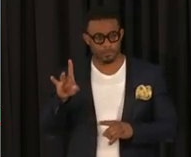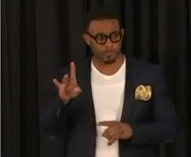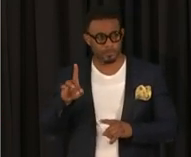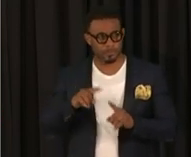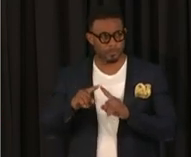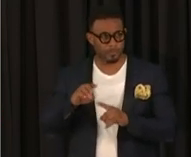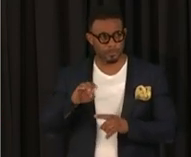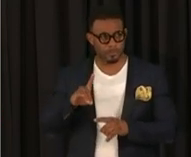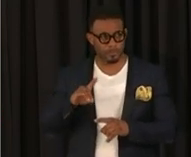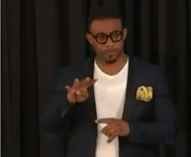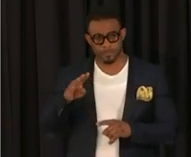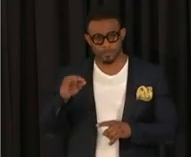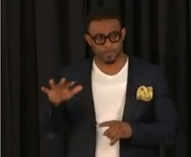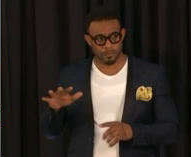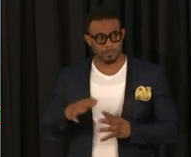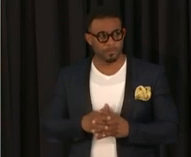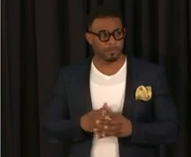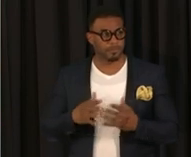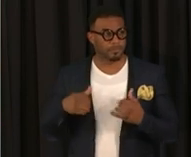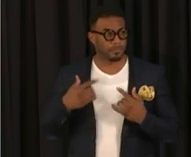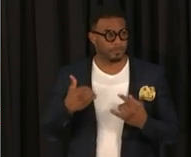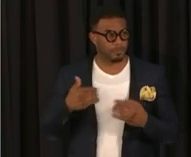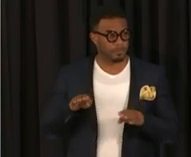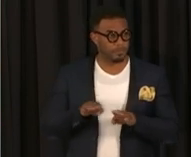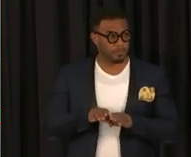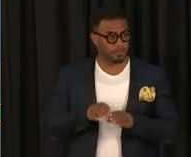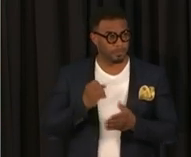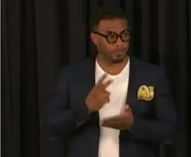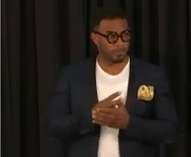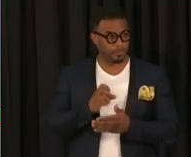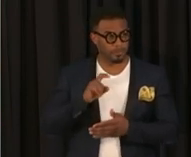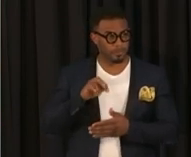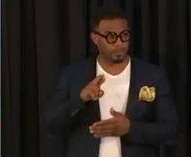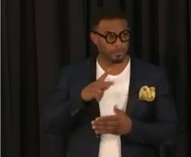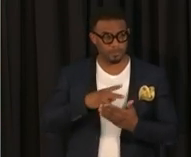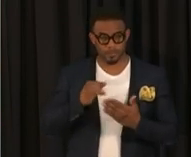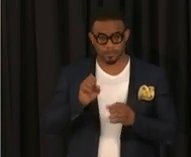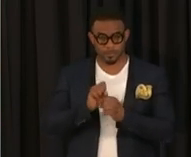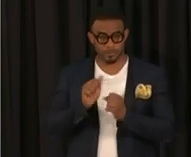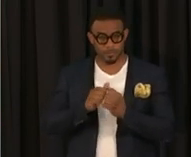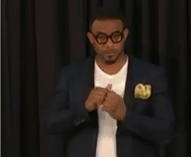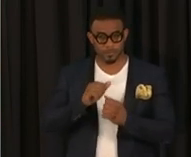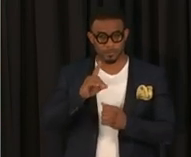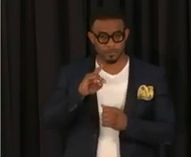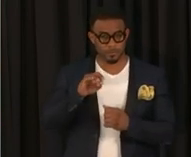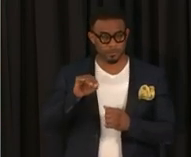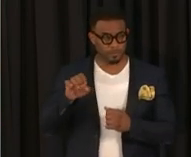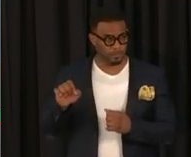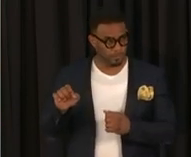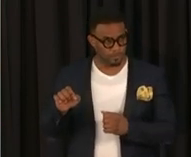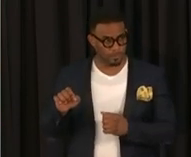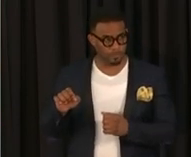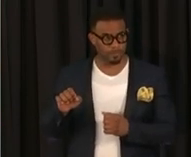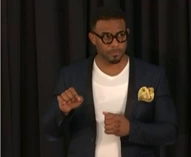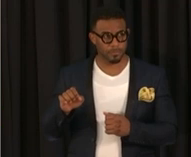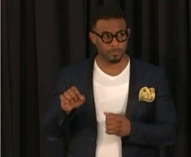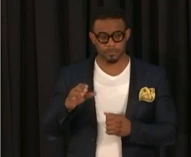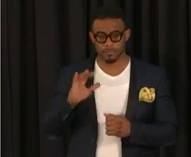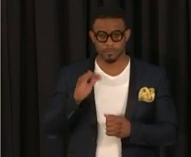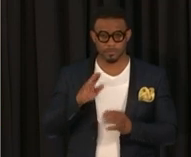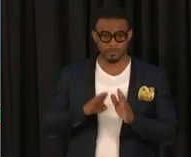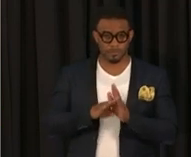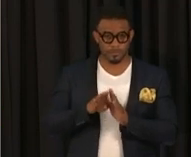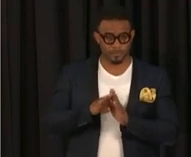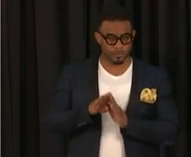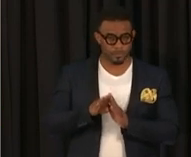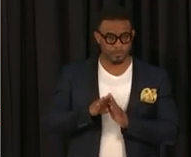but also in Wards 4 and 5. To date, we've closed and approved solar projects, working with DOEE, DCSEU, and